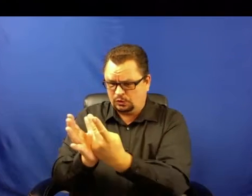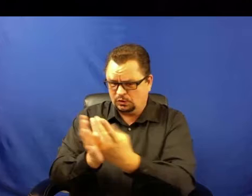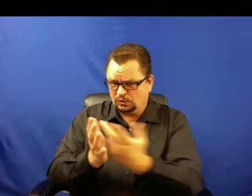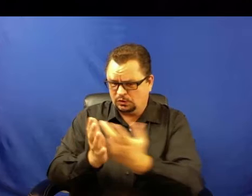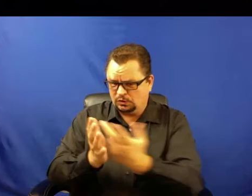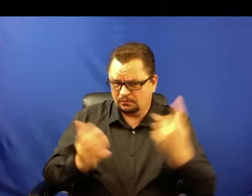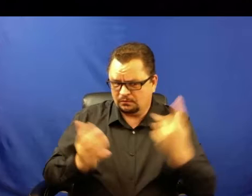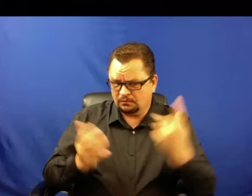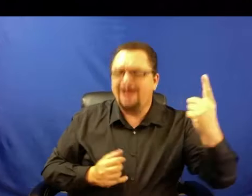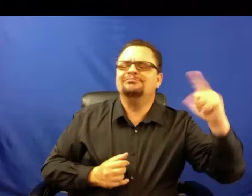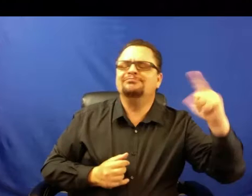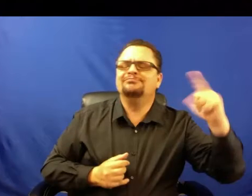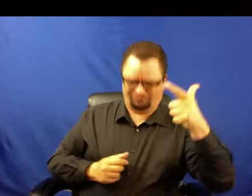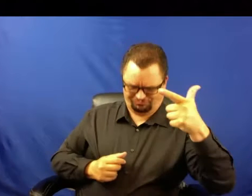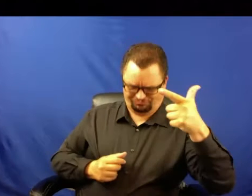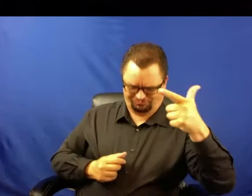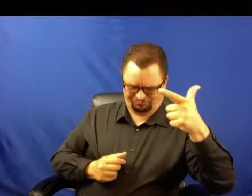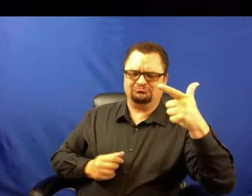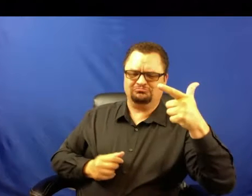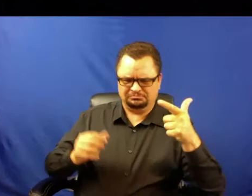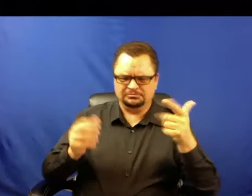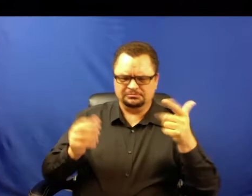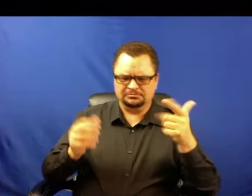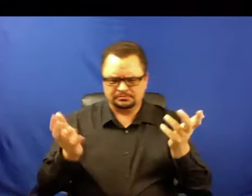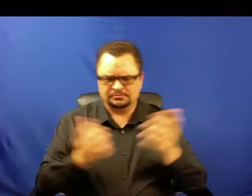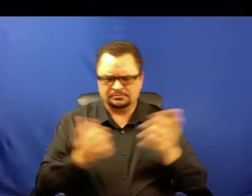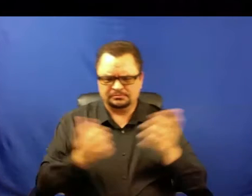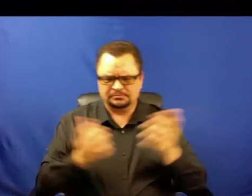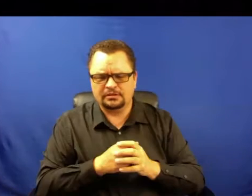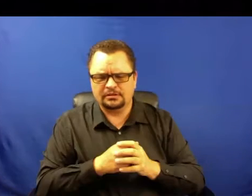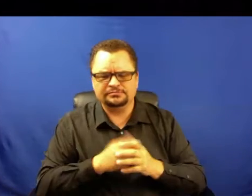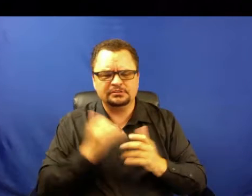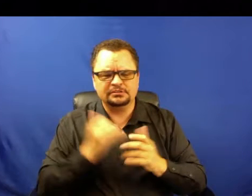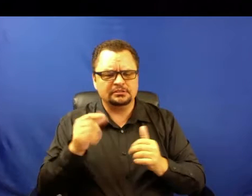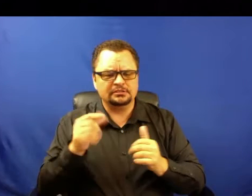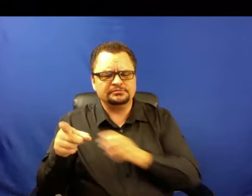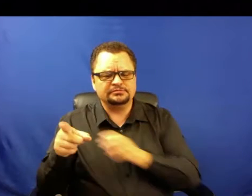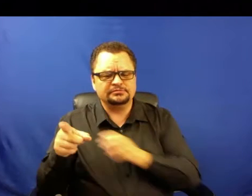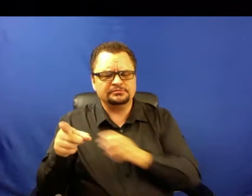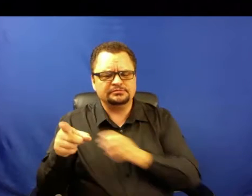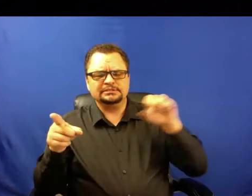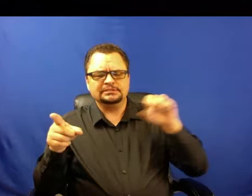Councilmember Sam Geek making the motion, Dr. Vu second,